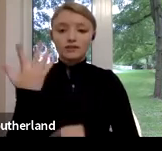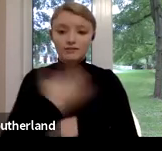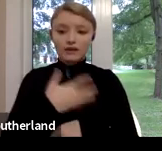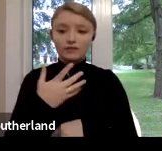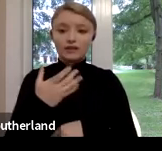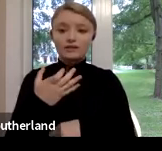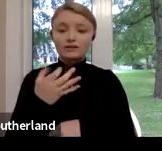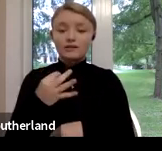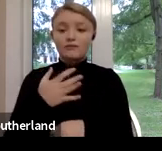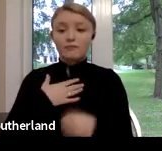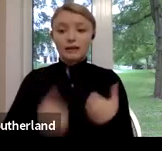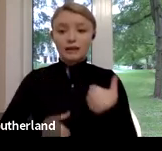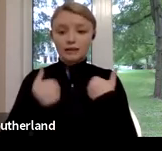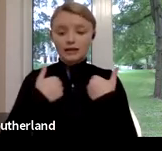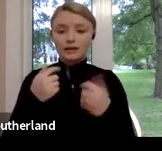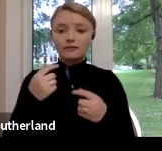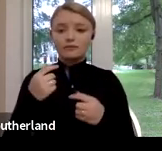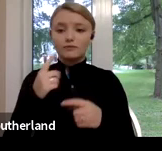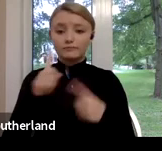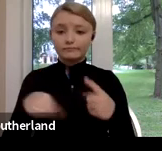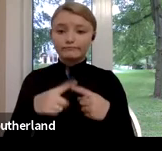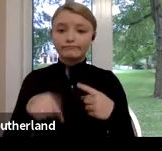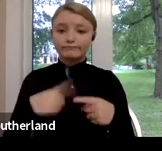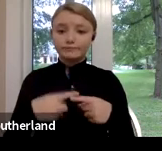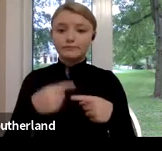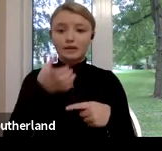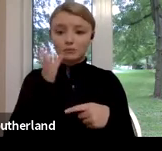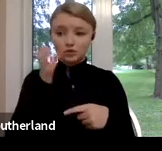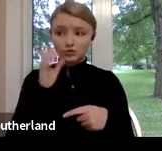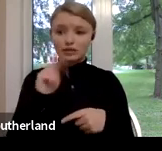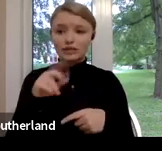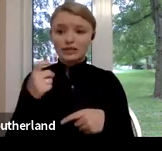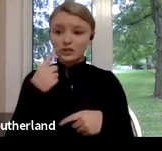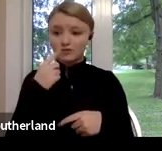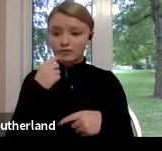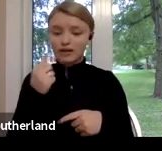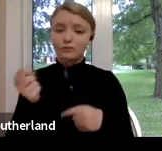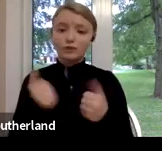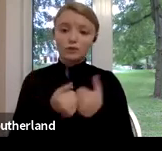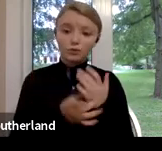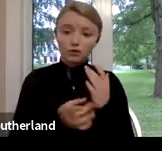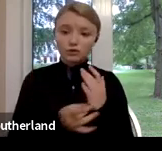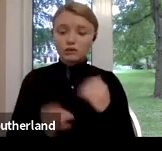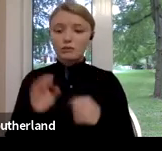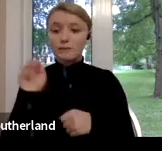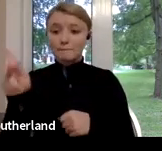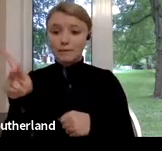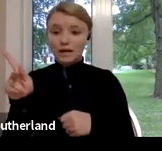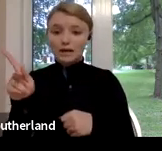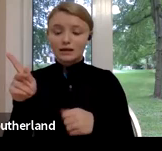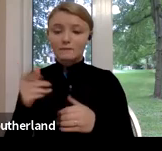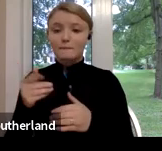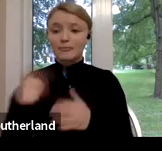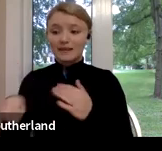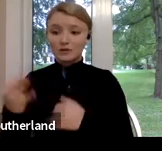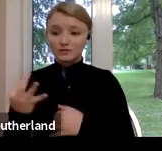But around the clock, I was drinking Ningxia Red and doing oils. We went back that next Friday and he said,